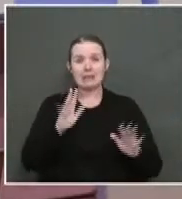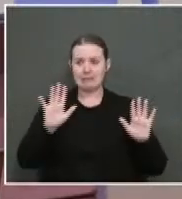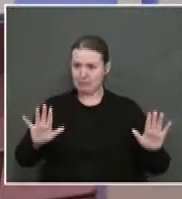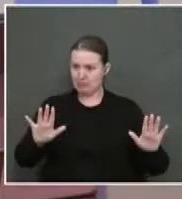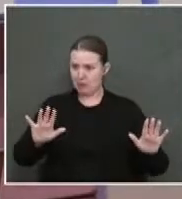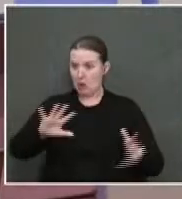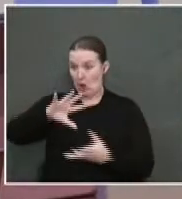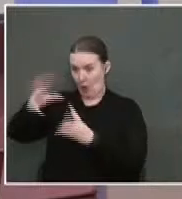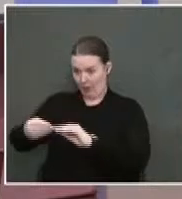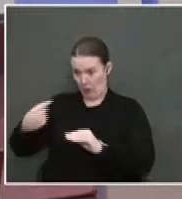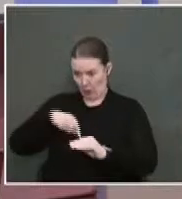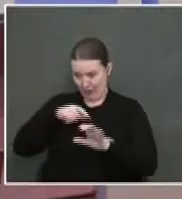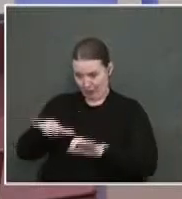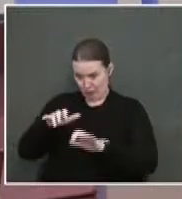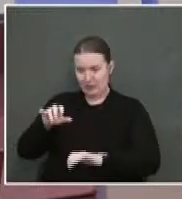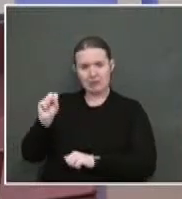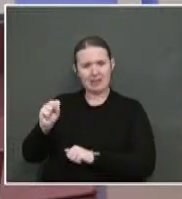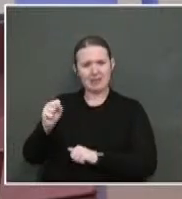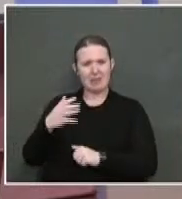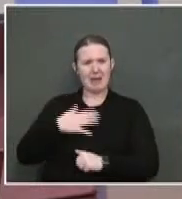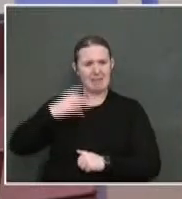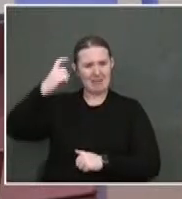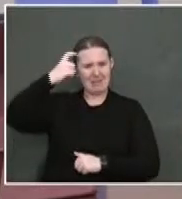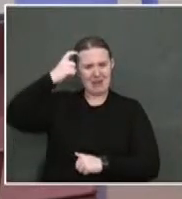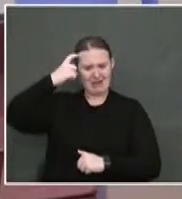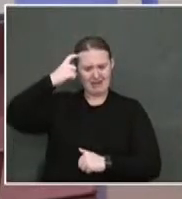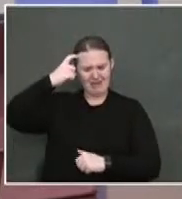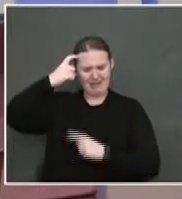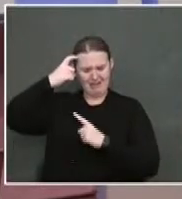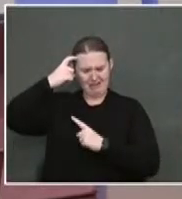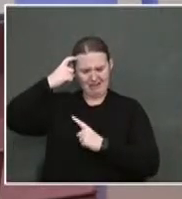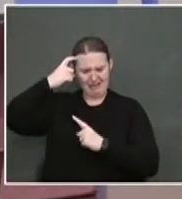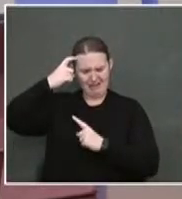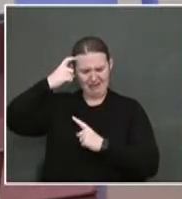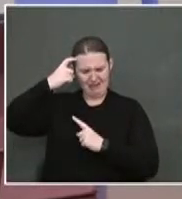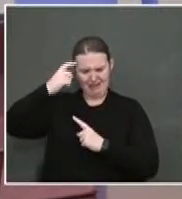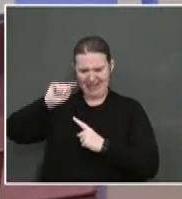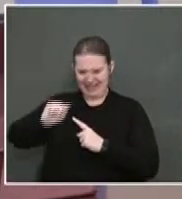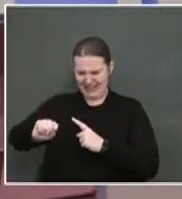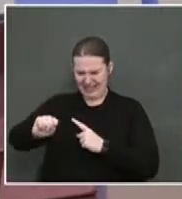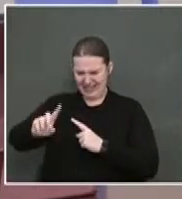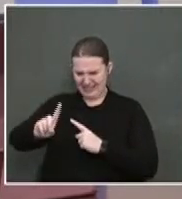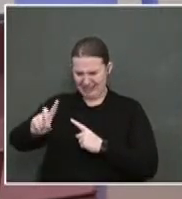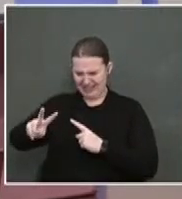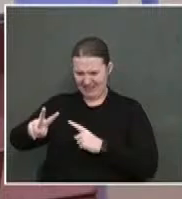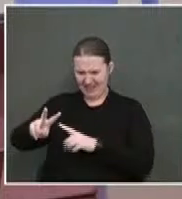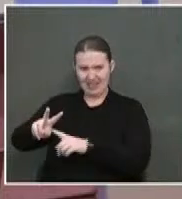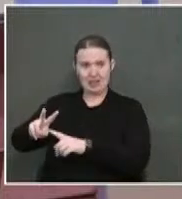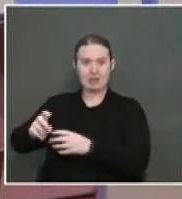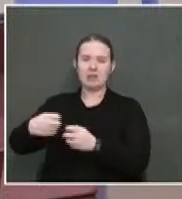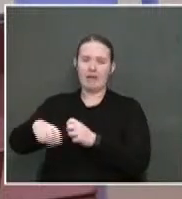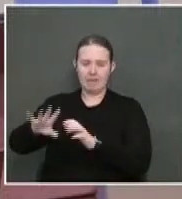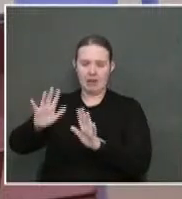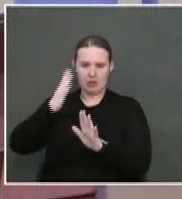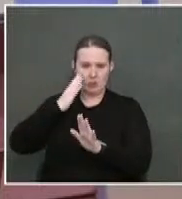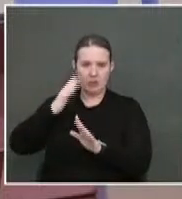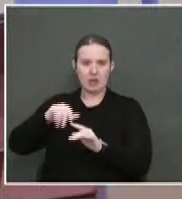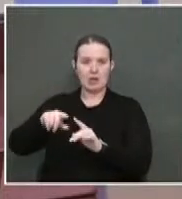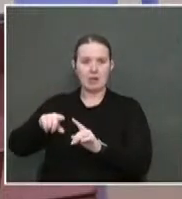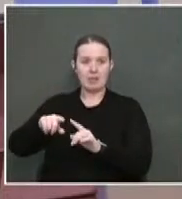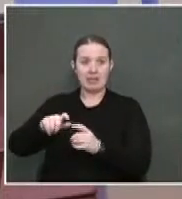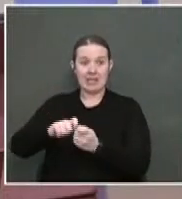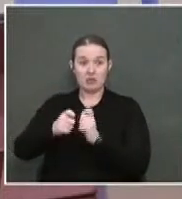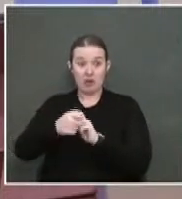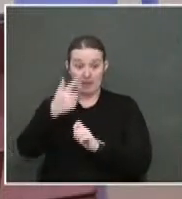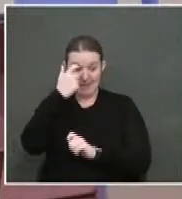are overall what we're doing, but I can't in my mind understand how the domestic violence, and that one's a hard one, but is that changing